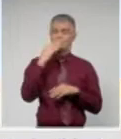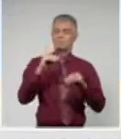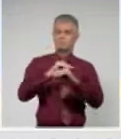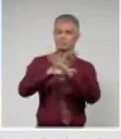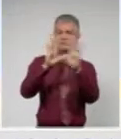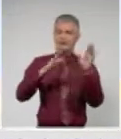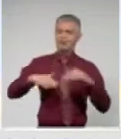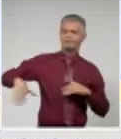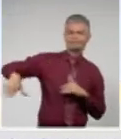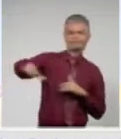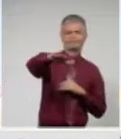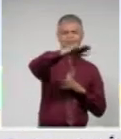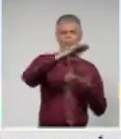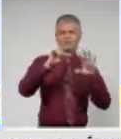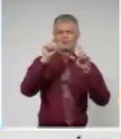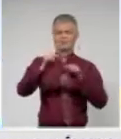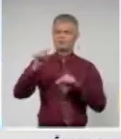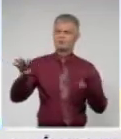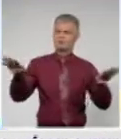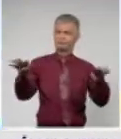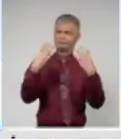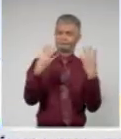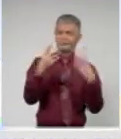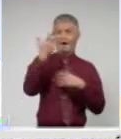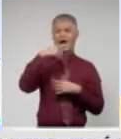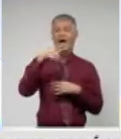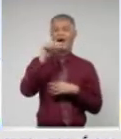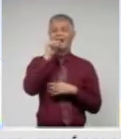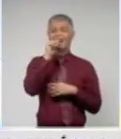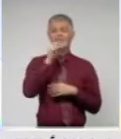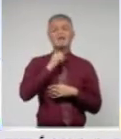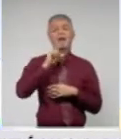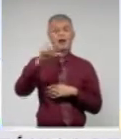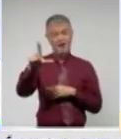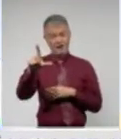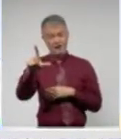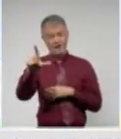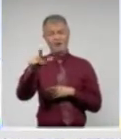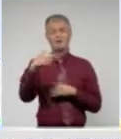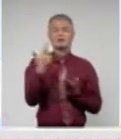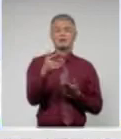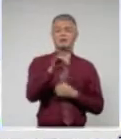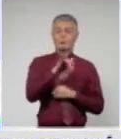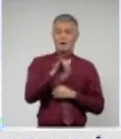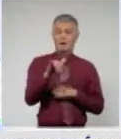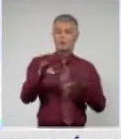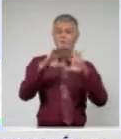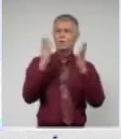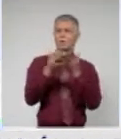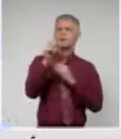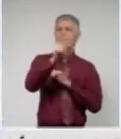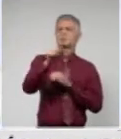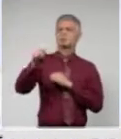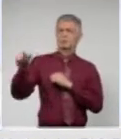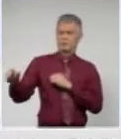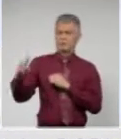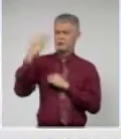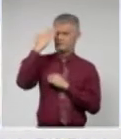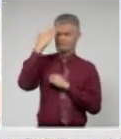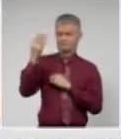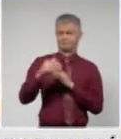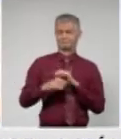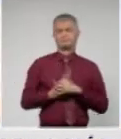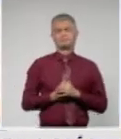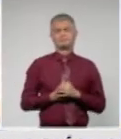Good morning to everyone, to Abdiel, who joins us today, to our sign language interpreter,